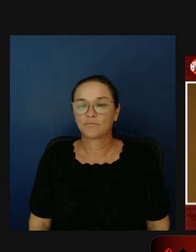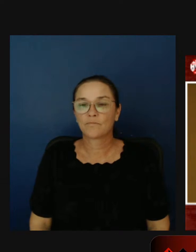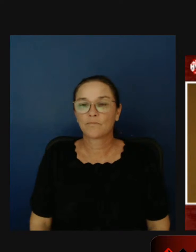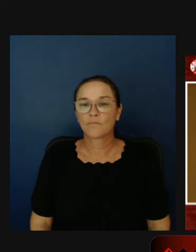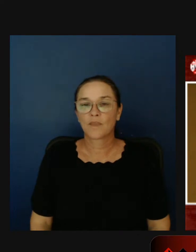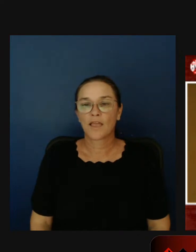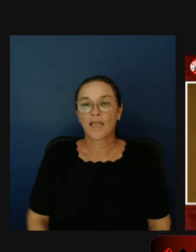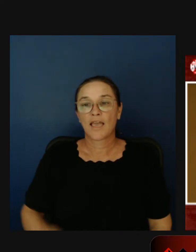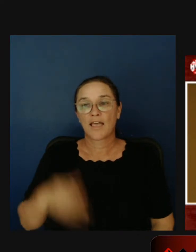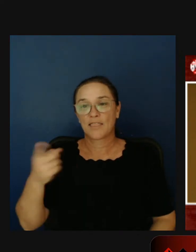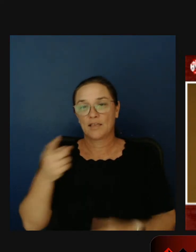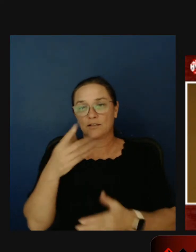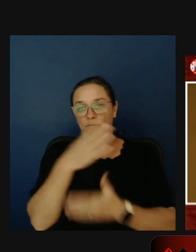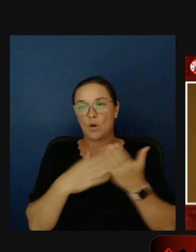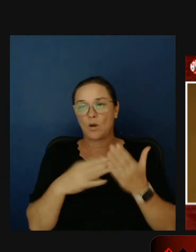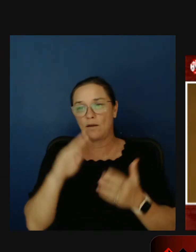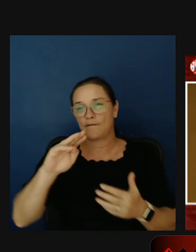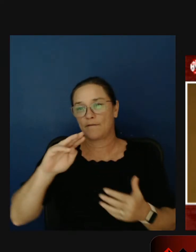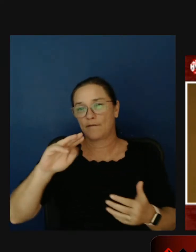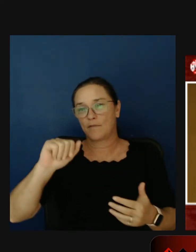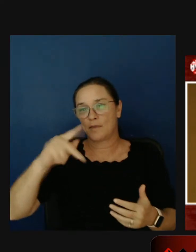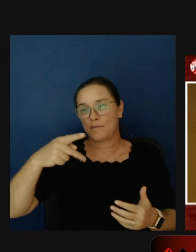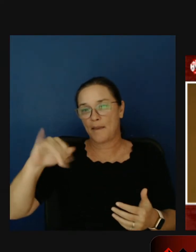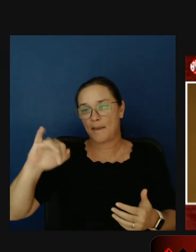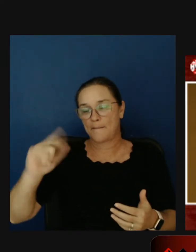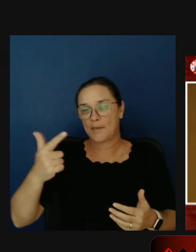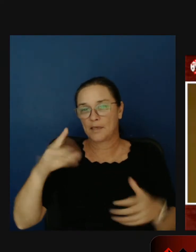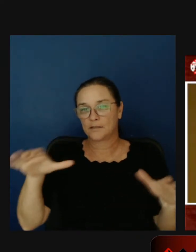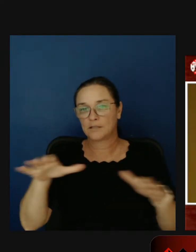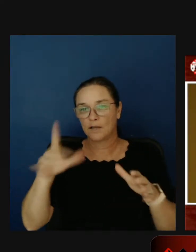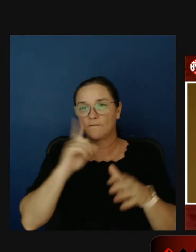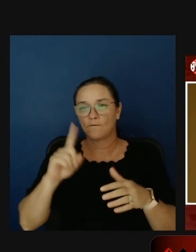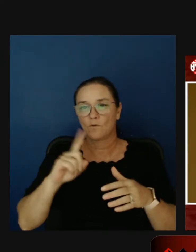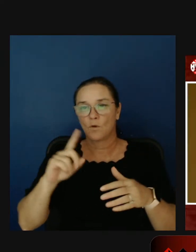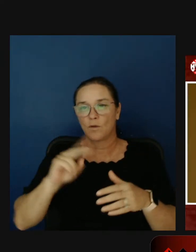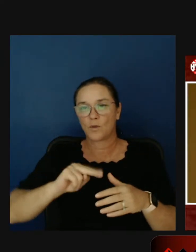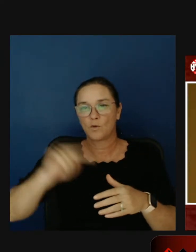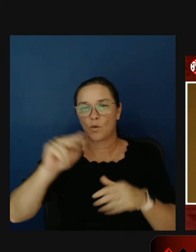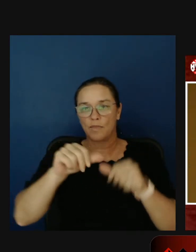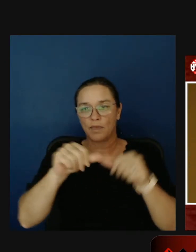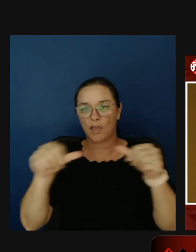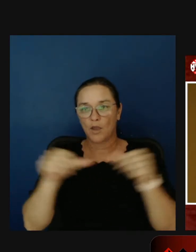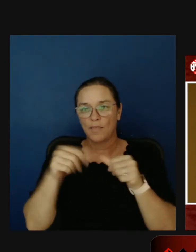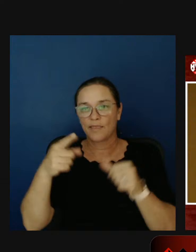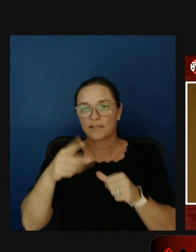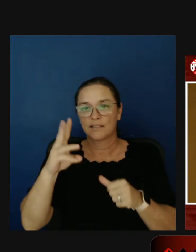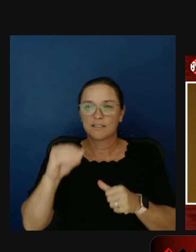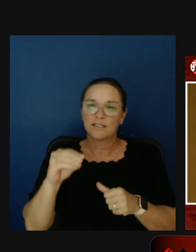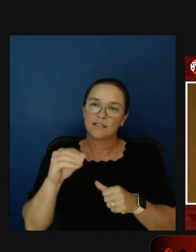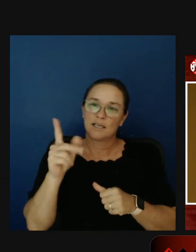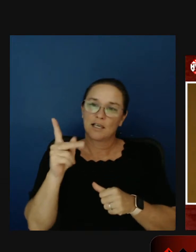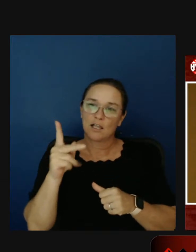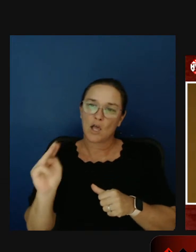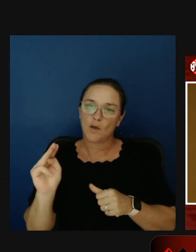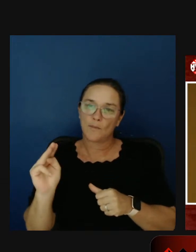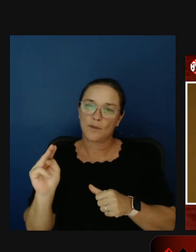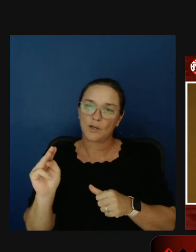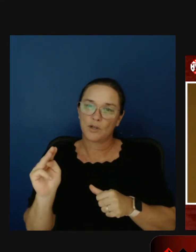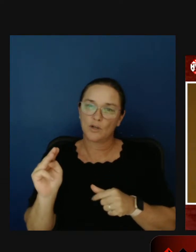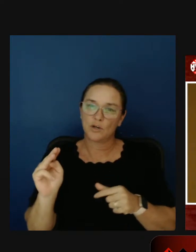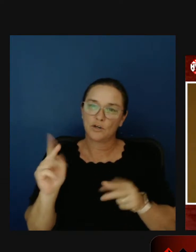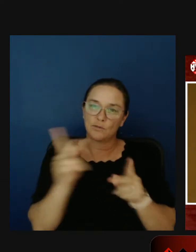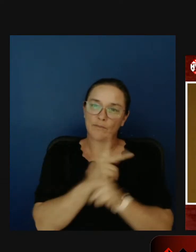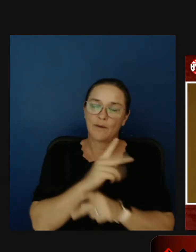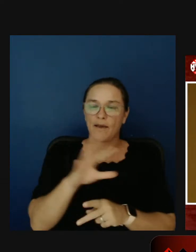part of the mapping that was done for that northern area. So this is about 60 kilometers by 50 kilometers